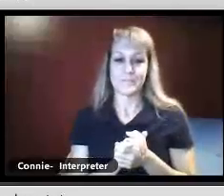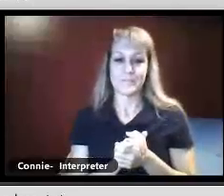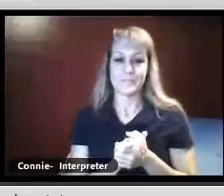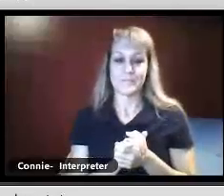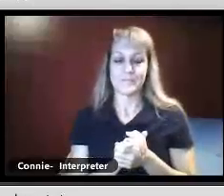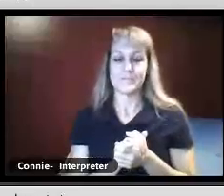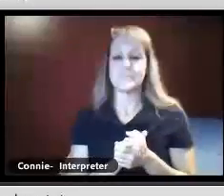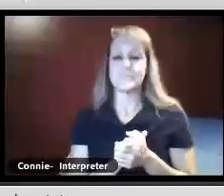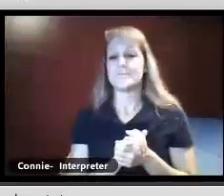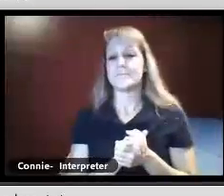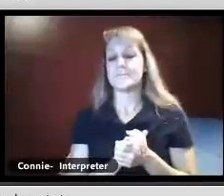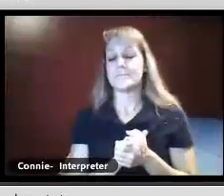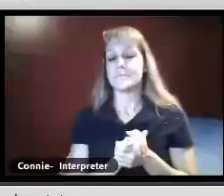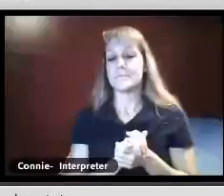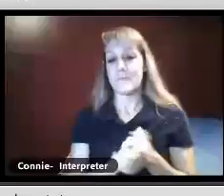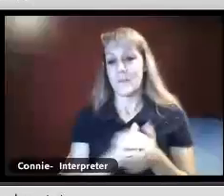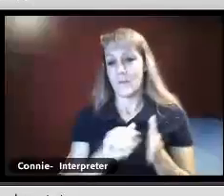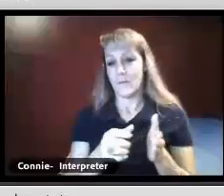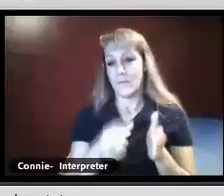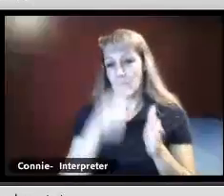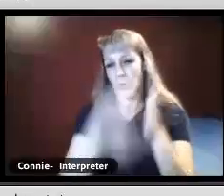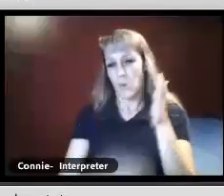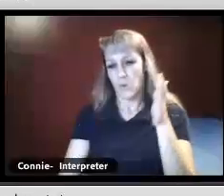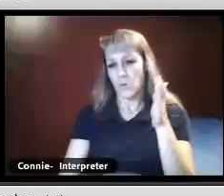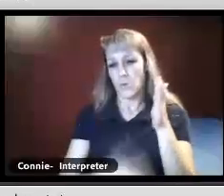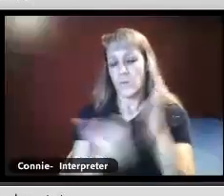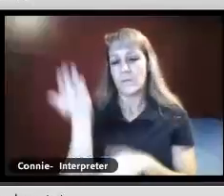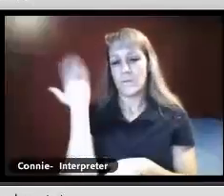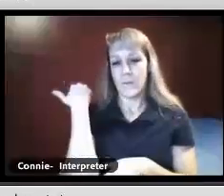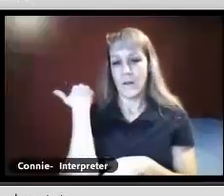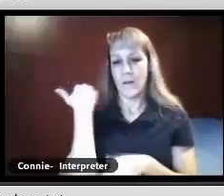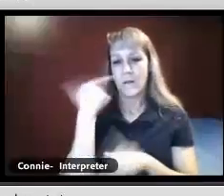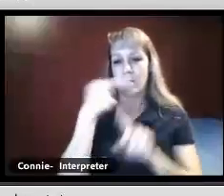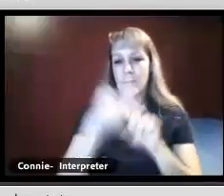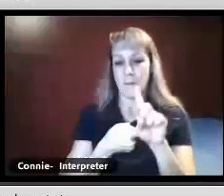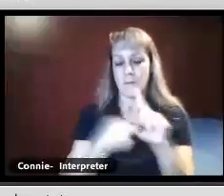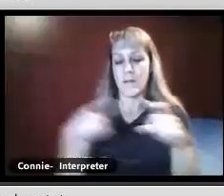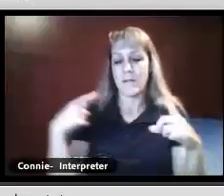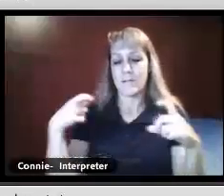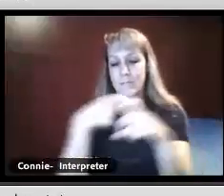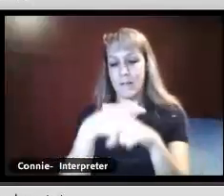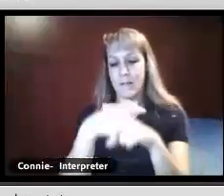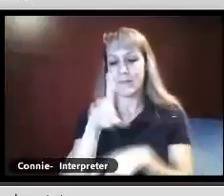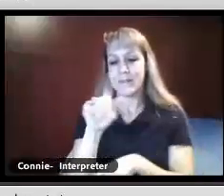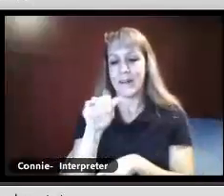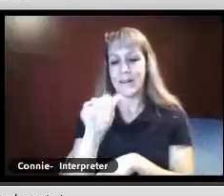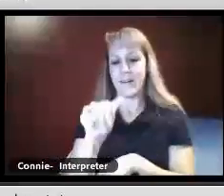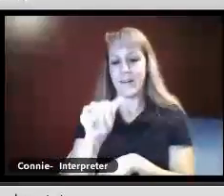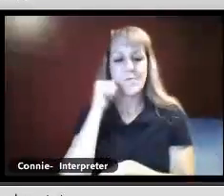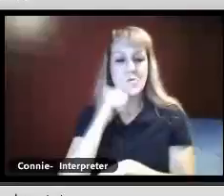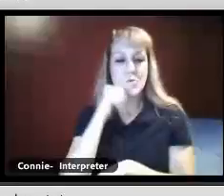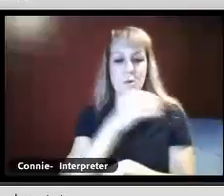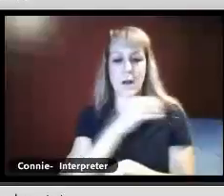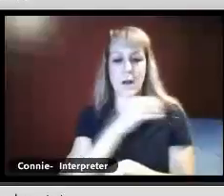There was an article last month called "The Complex Data on Girls in STEM" to which I want to draw your